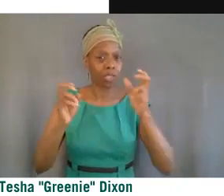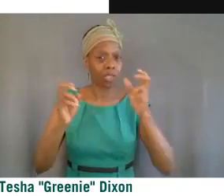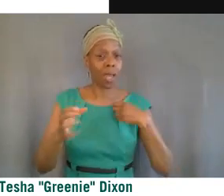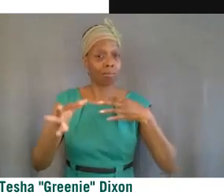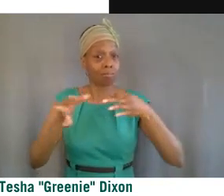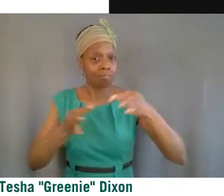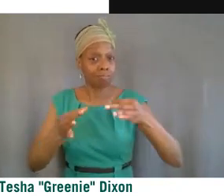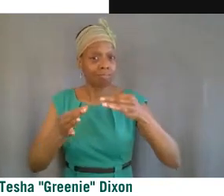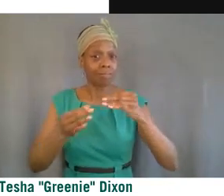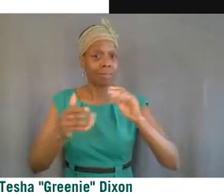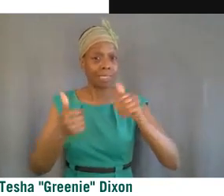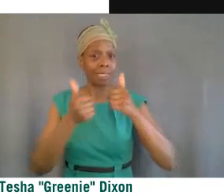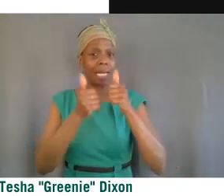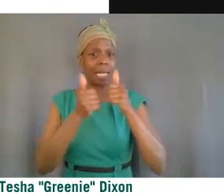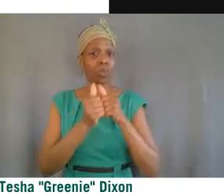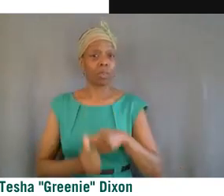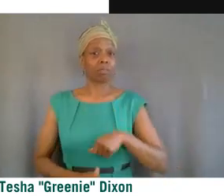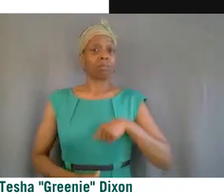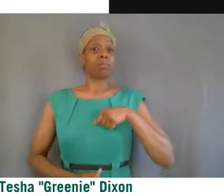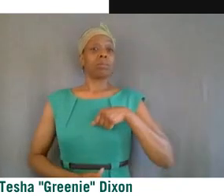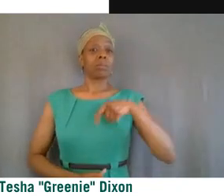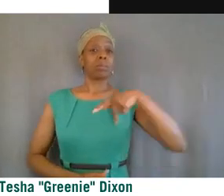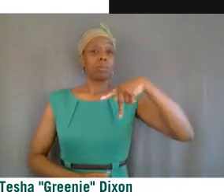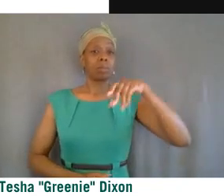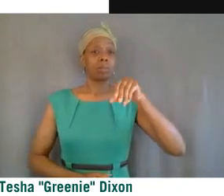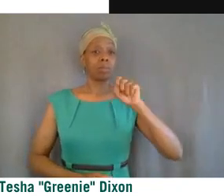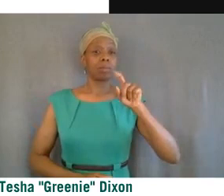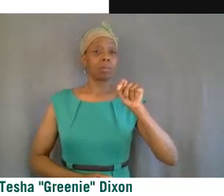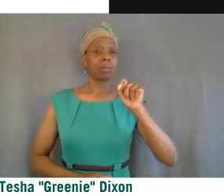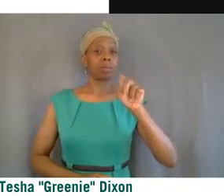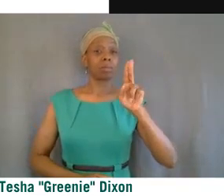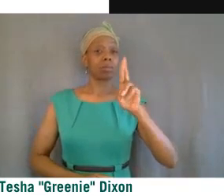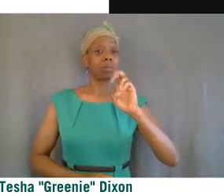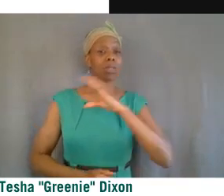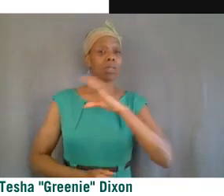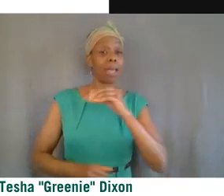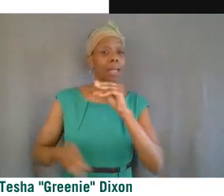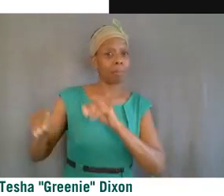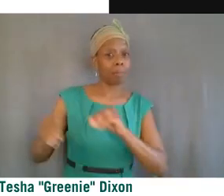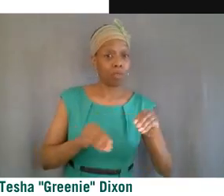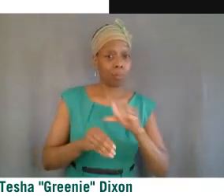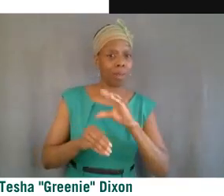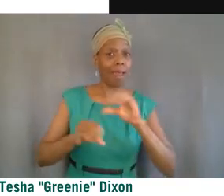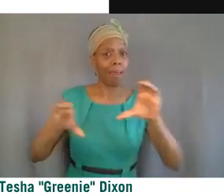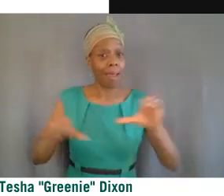and movement and activity limitation,